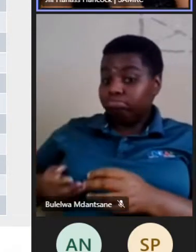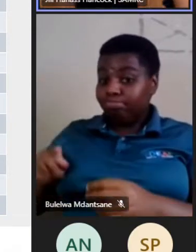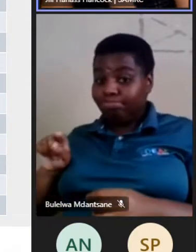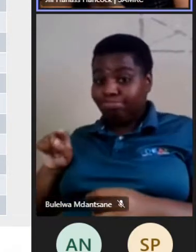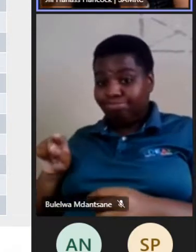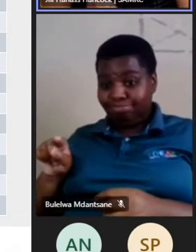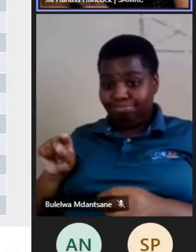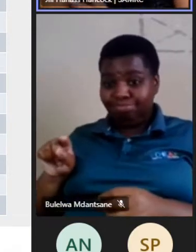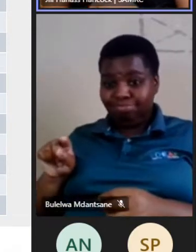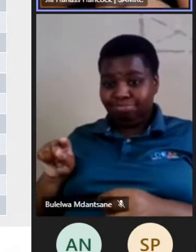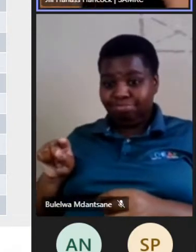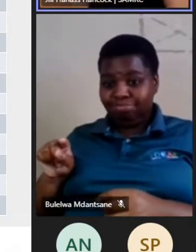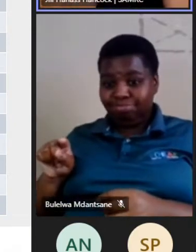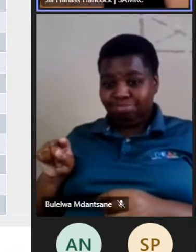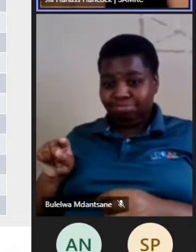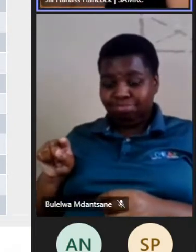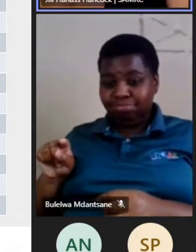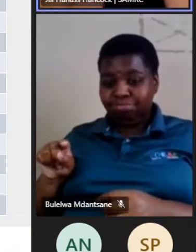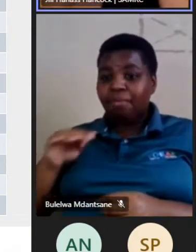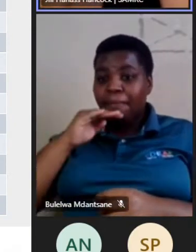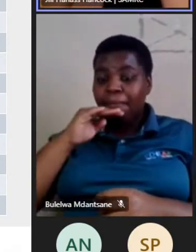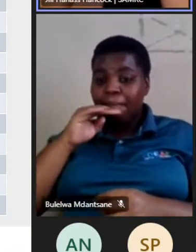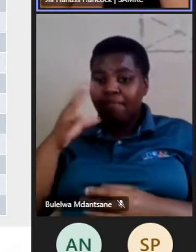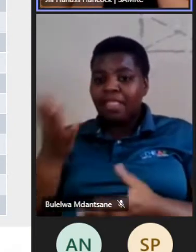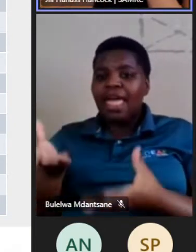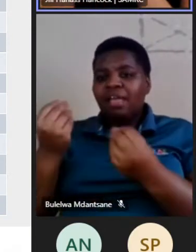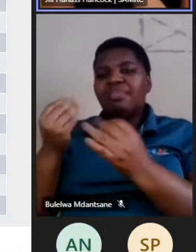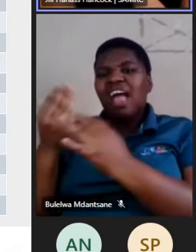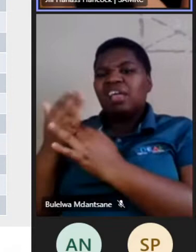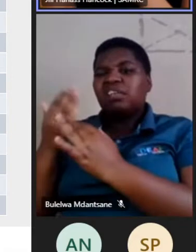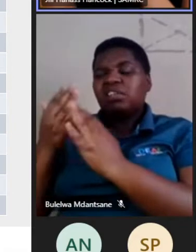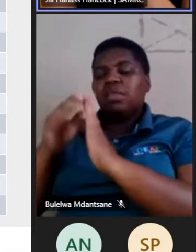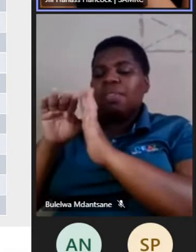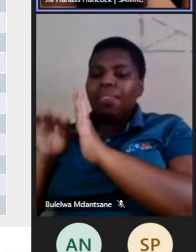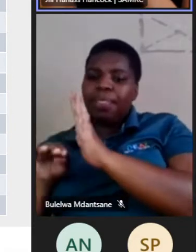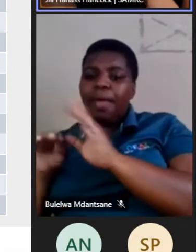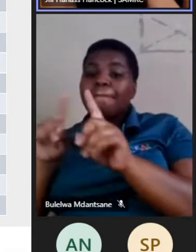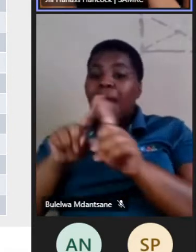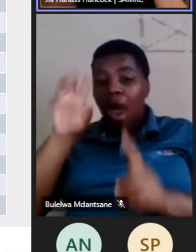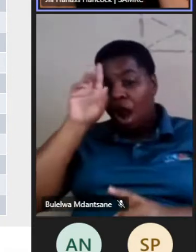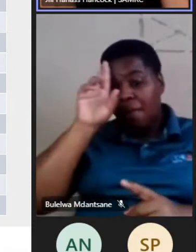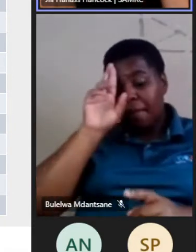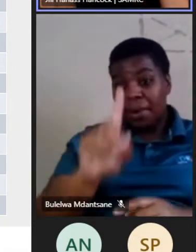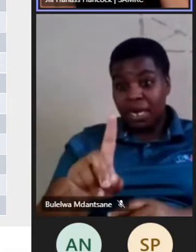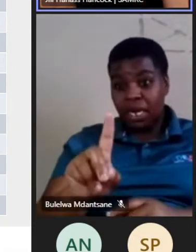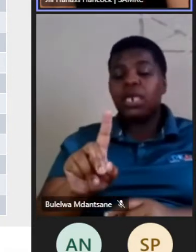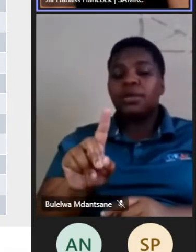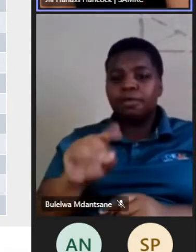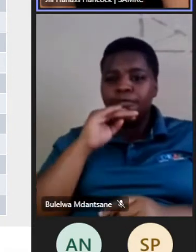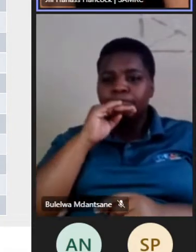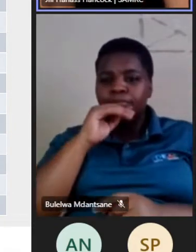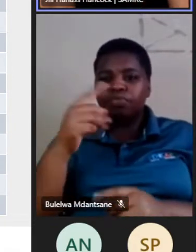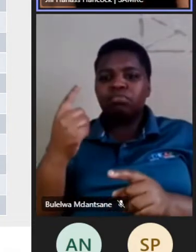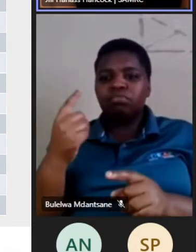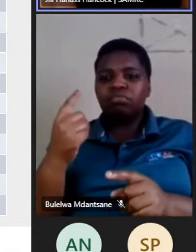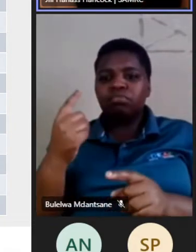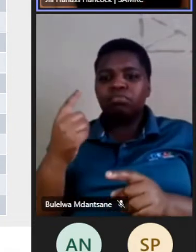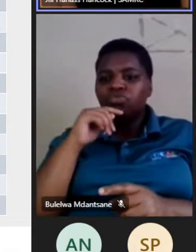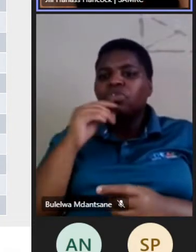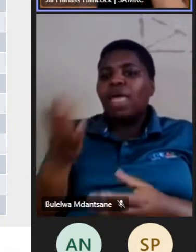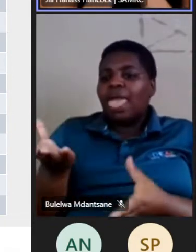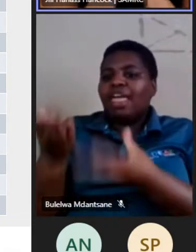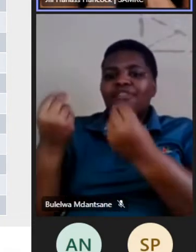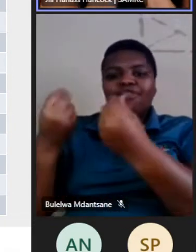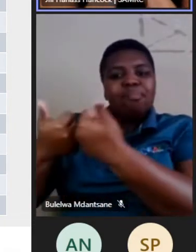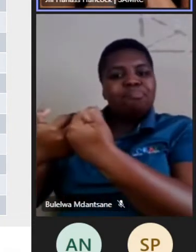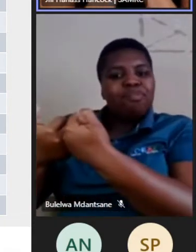less, they accessed less these services. But remember, they also there were less of them that actually had a boyfriend. So maybe